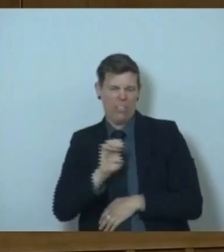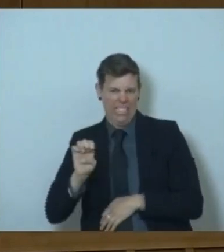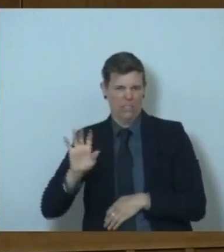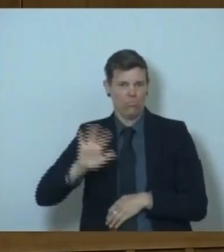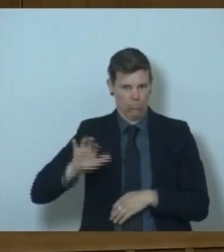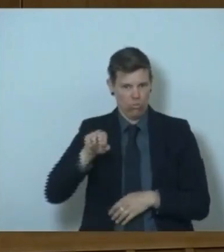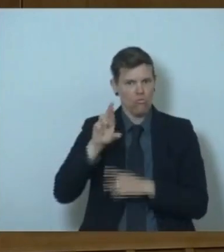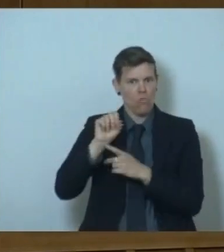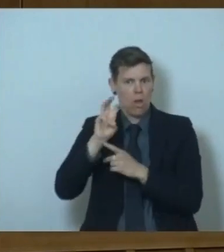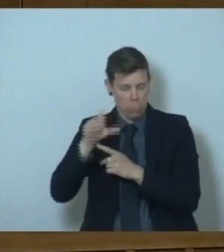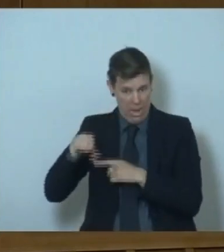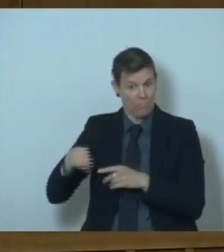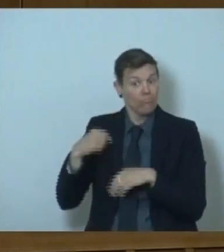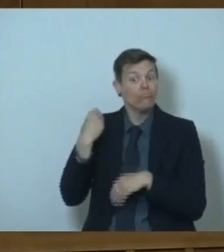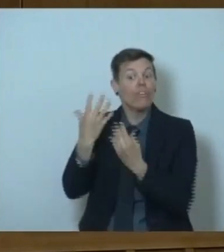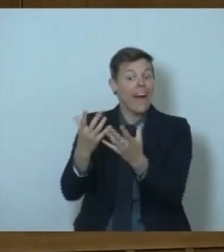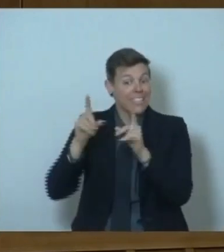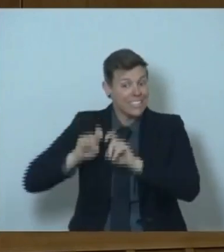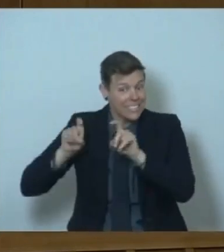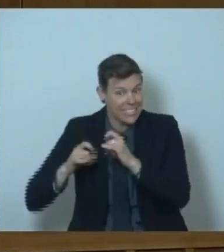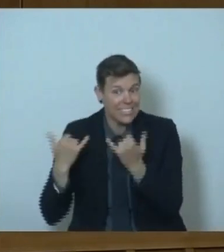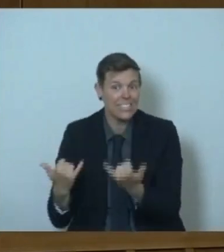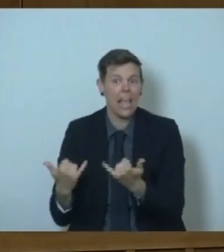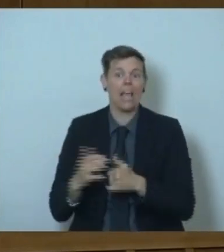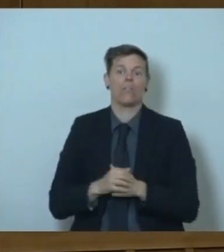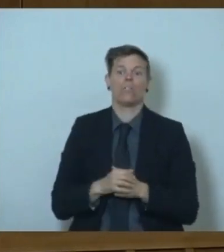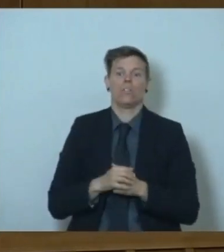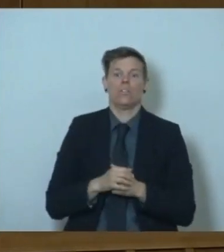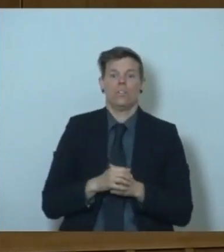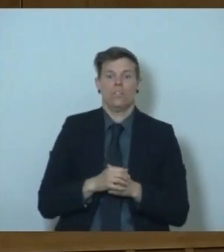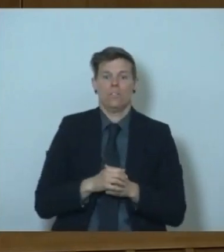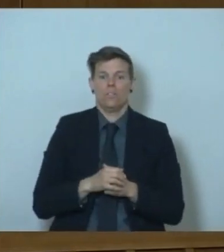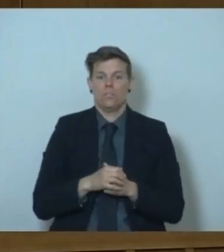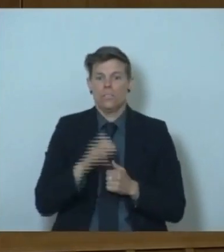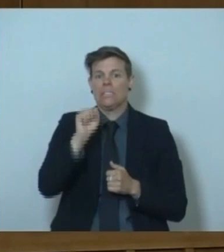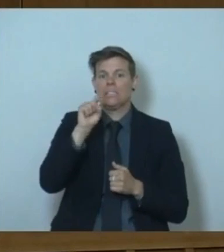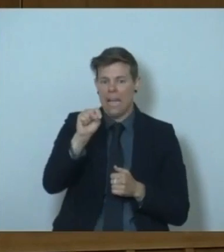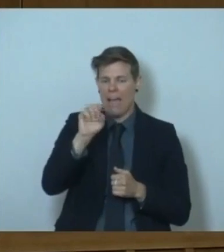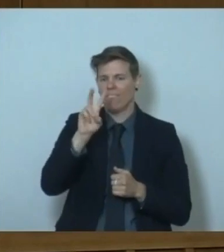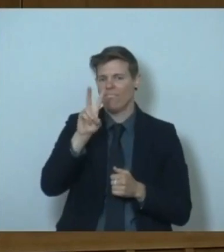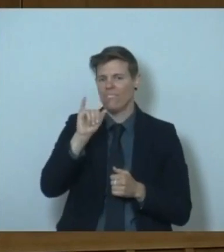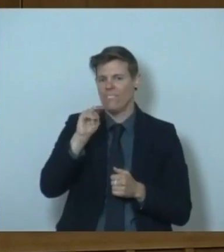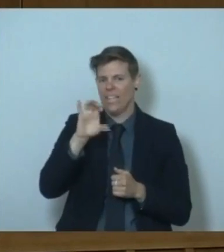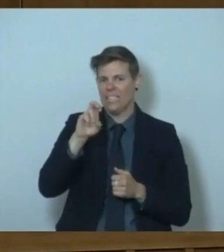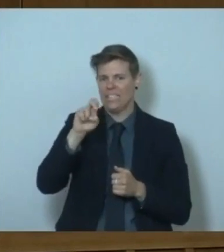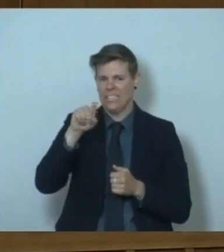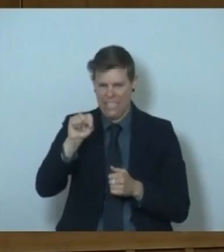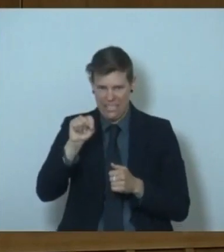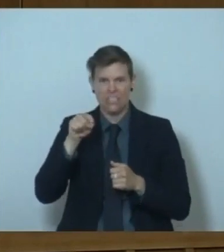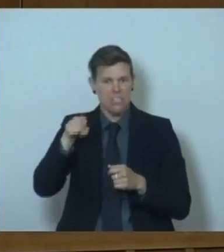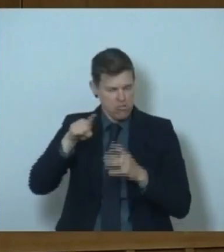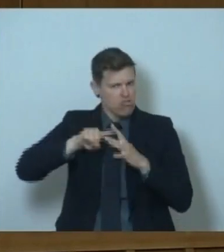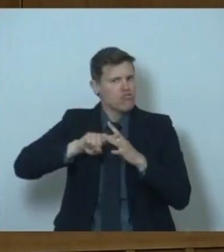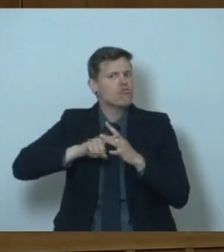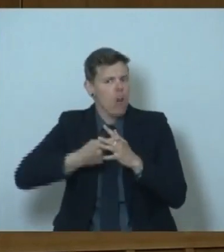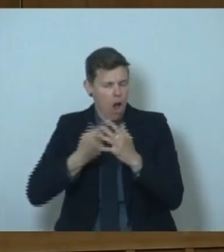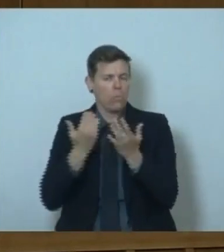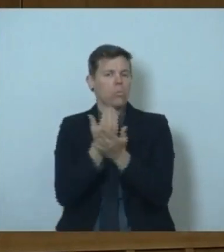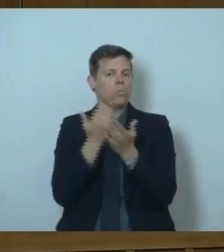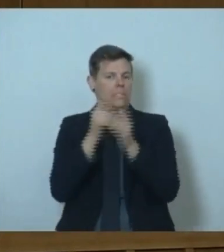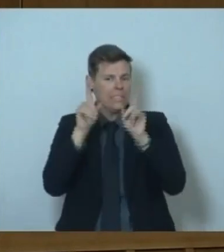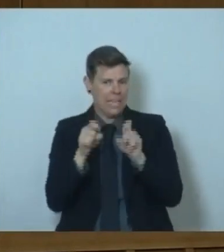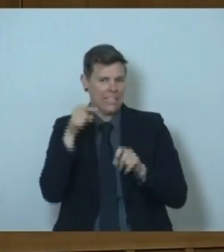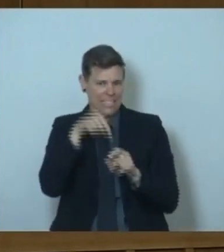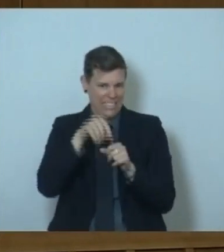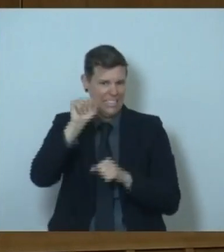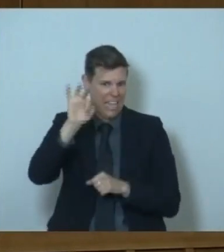also begun their own testing in Santa Fe and brought all their COVID testing in-house. And we're looking forward to